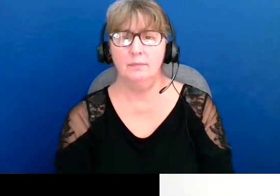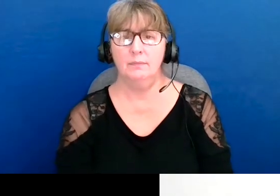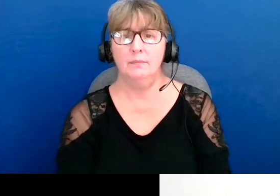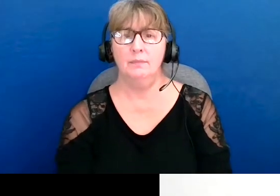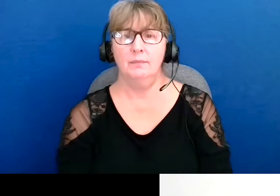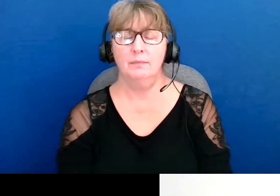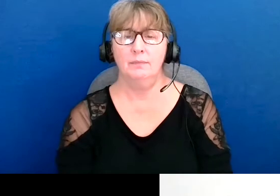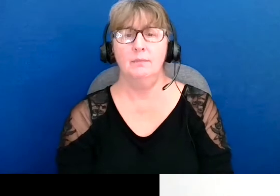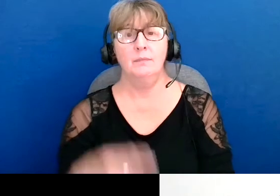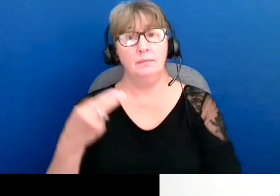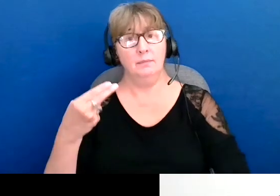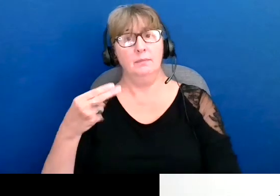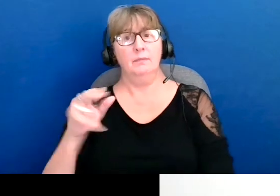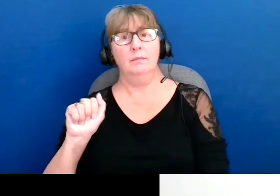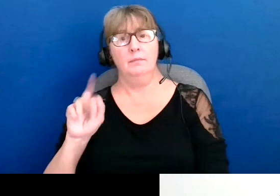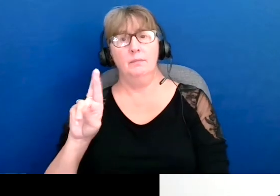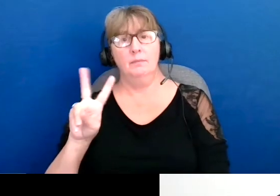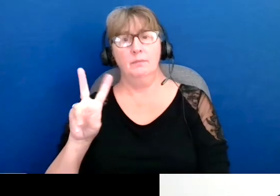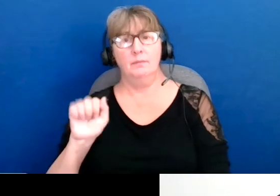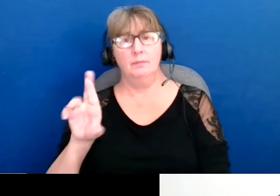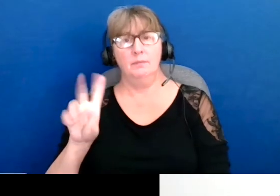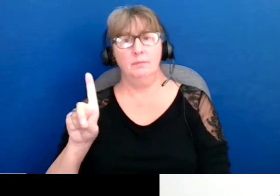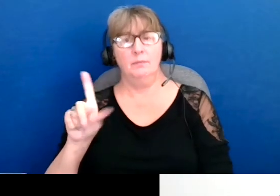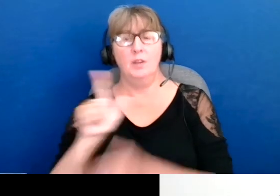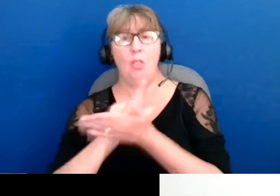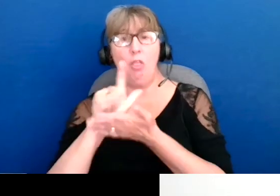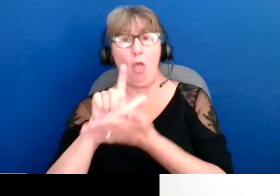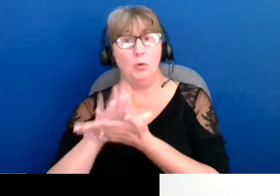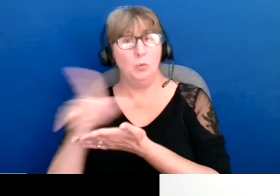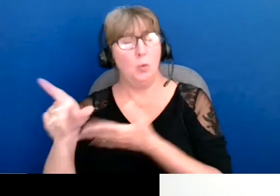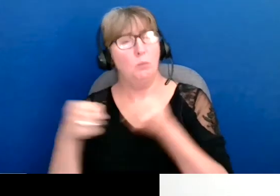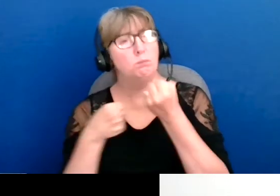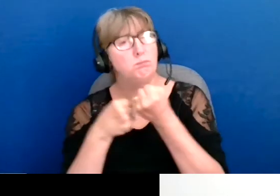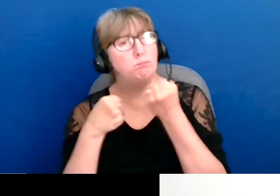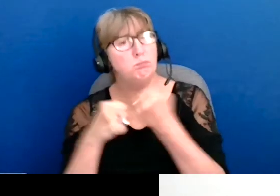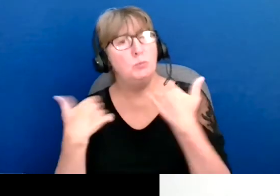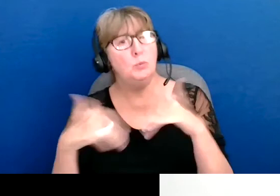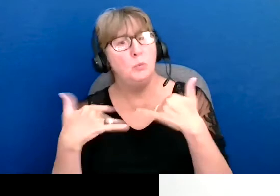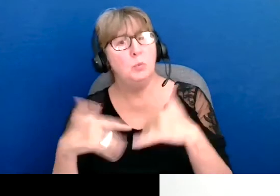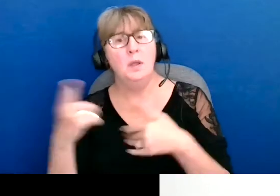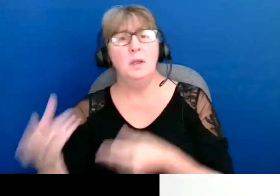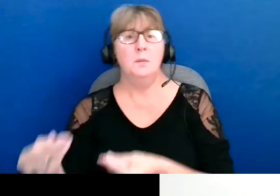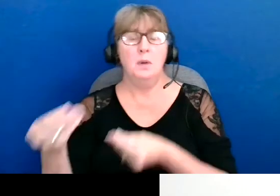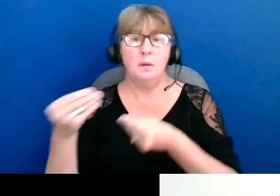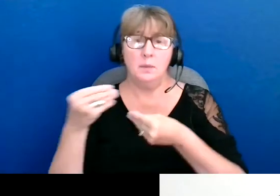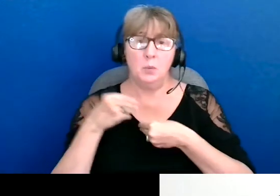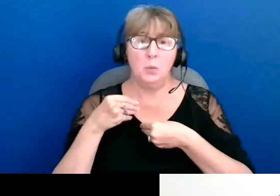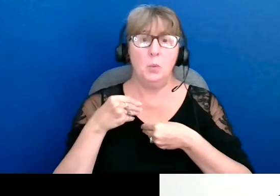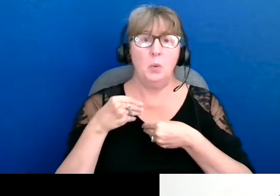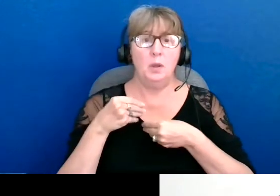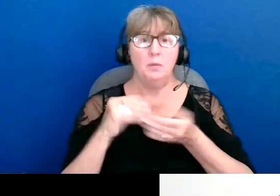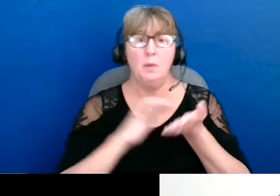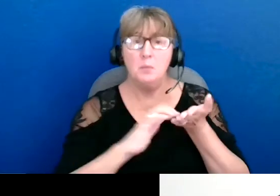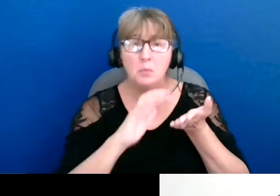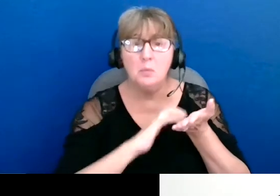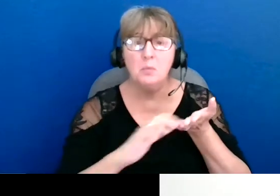Harvard Law School was incredibly supportive. So they provided me with my books in Braille, my text materials